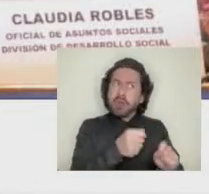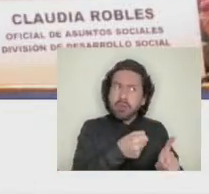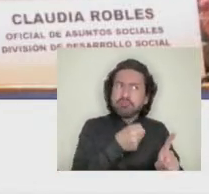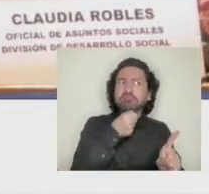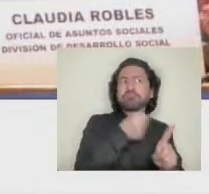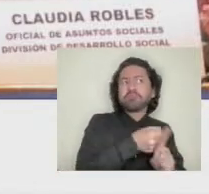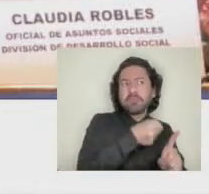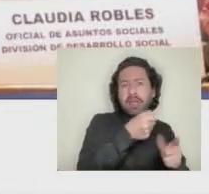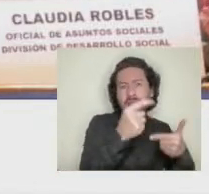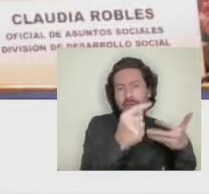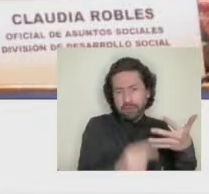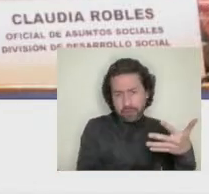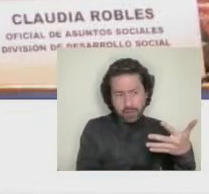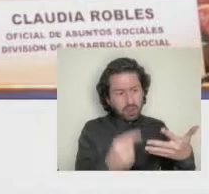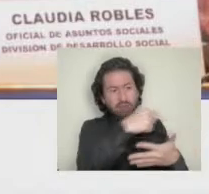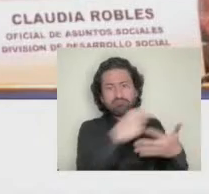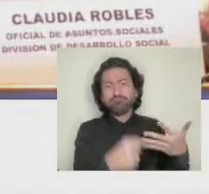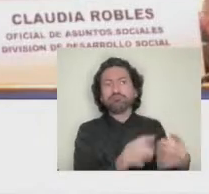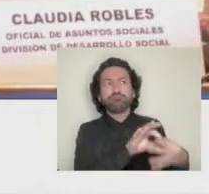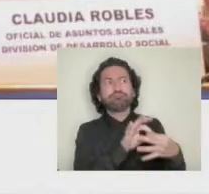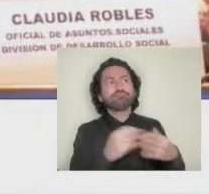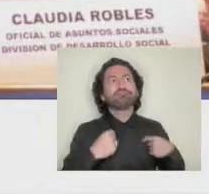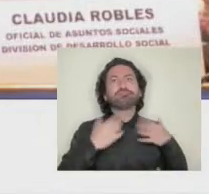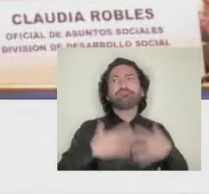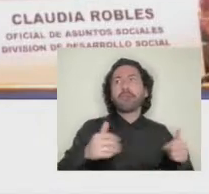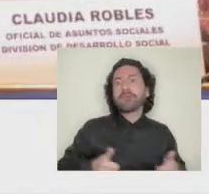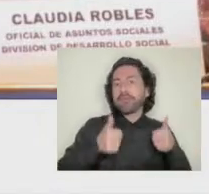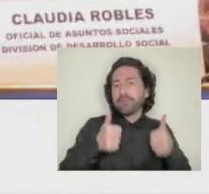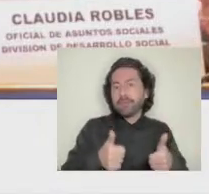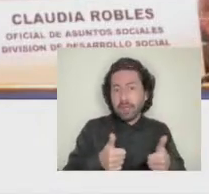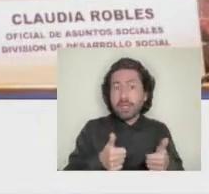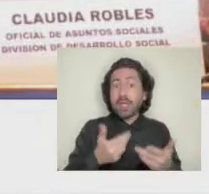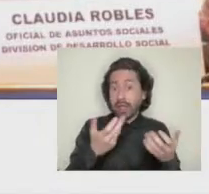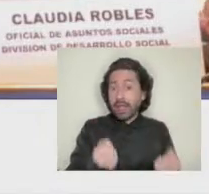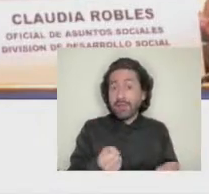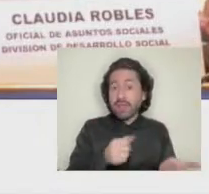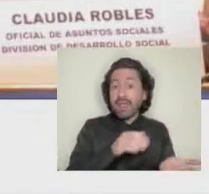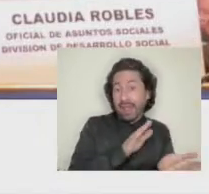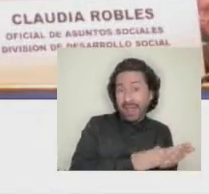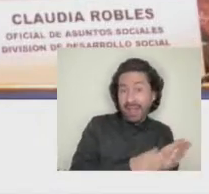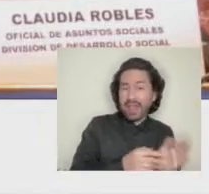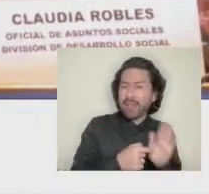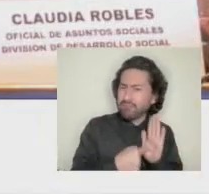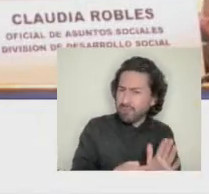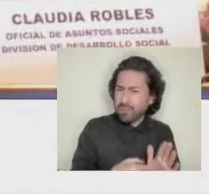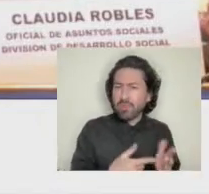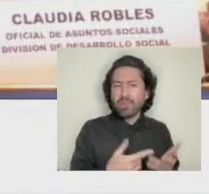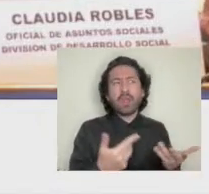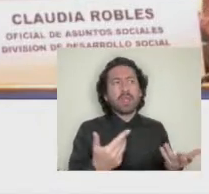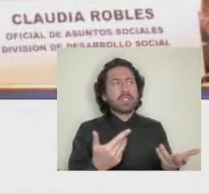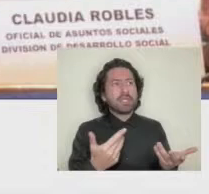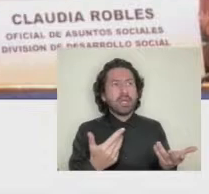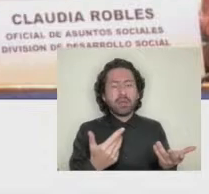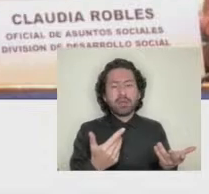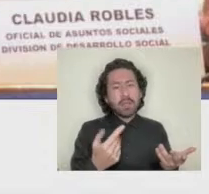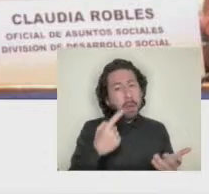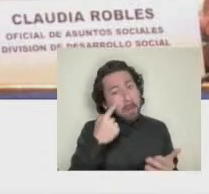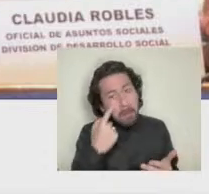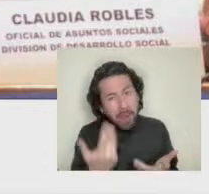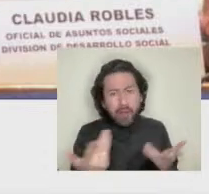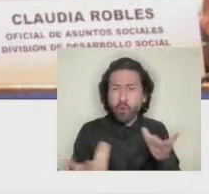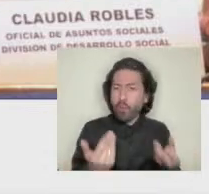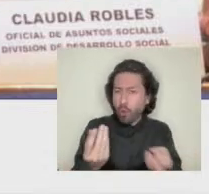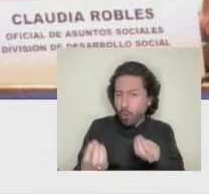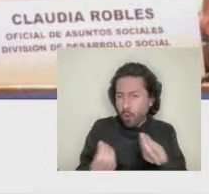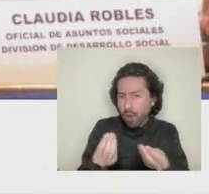different spheres of well-being. And there's a whole series of evidence that is being accumulated, a whole series of simulations and